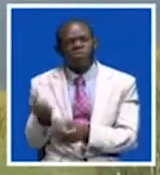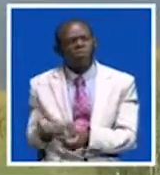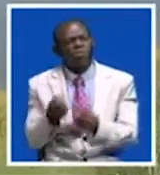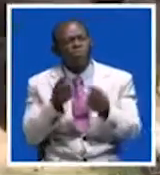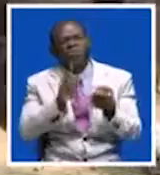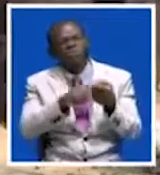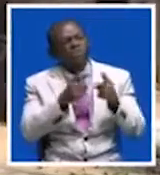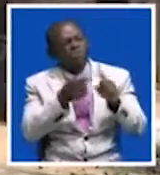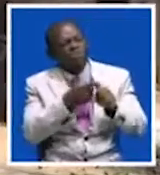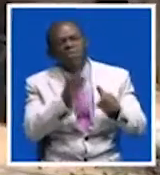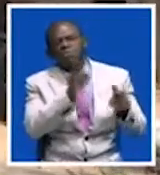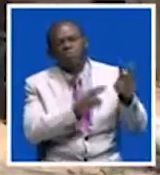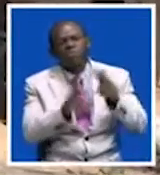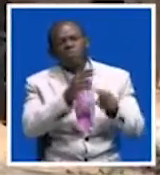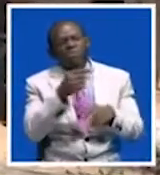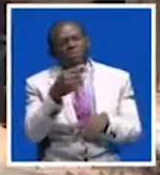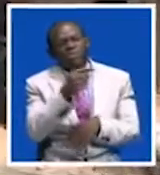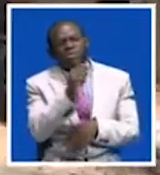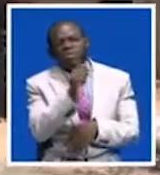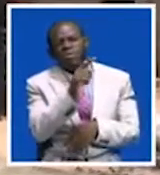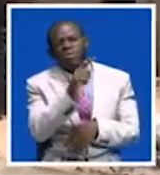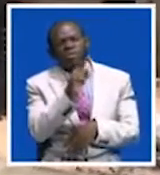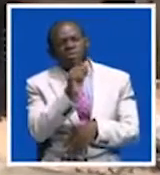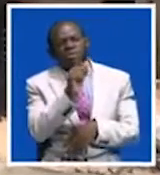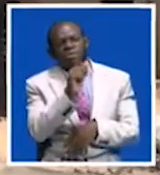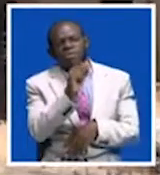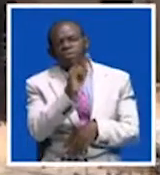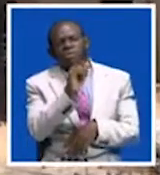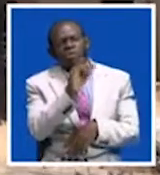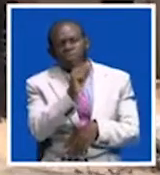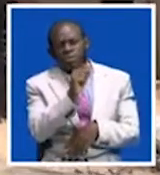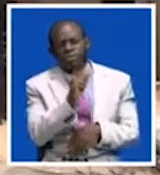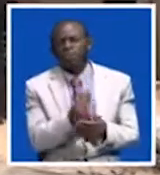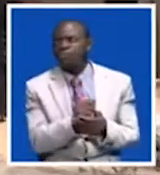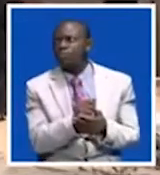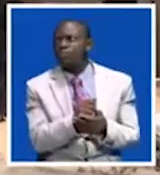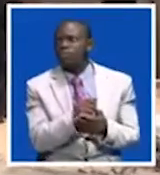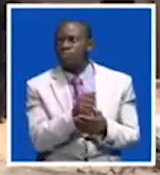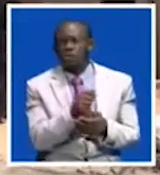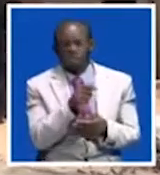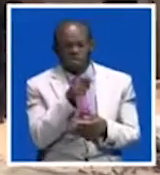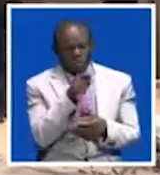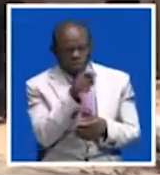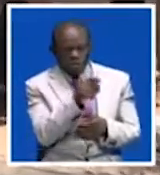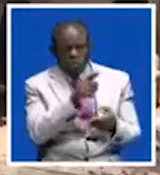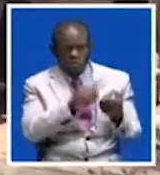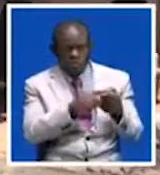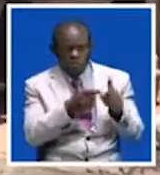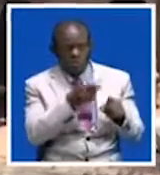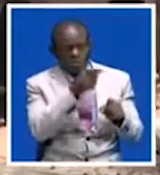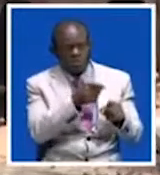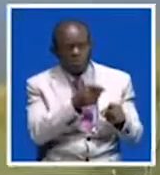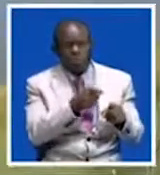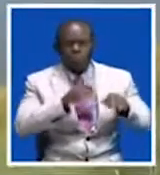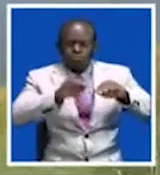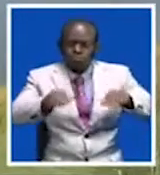friend was just swimming. Now he went to a place where there was